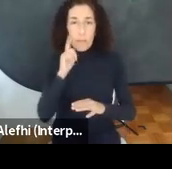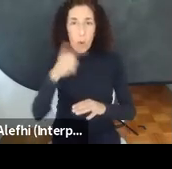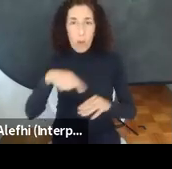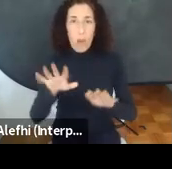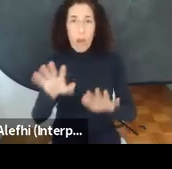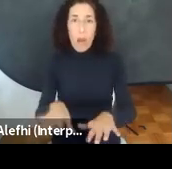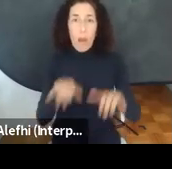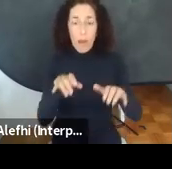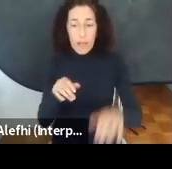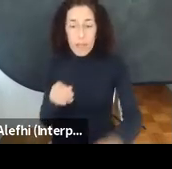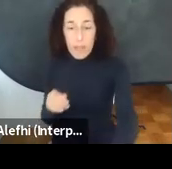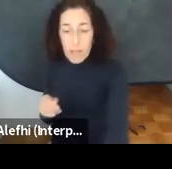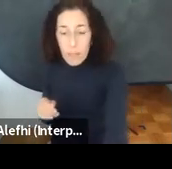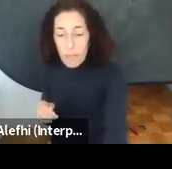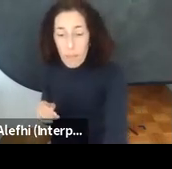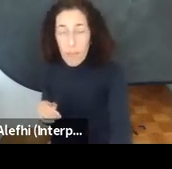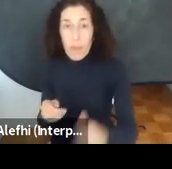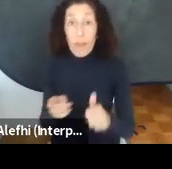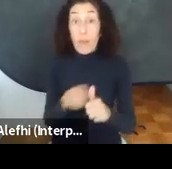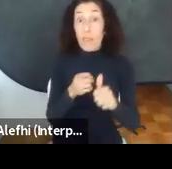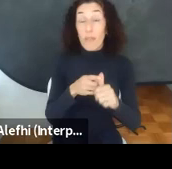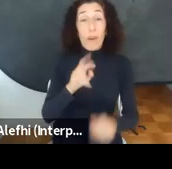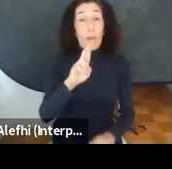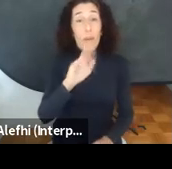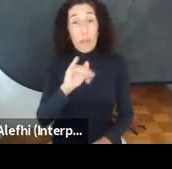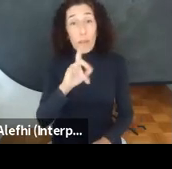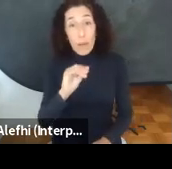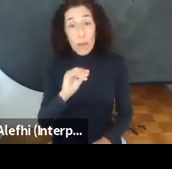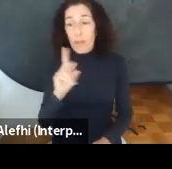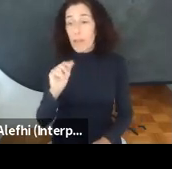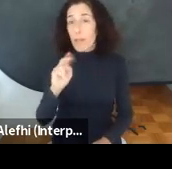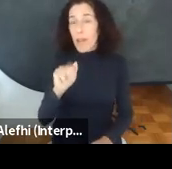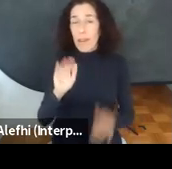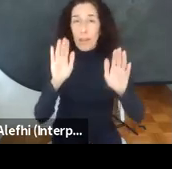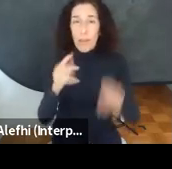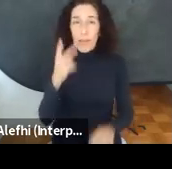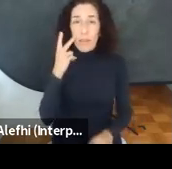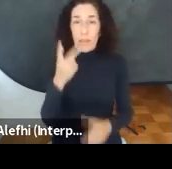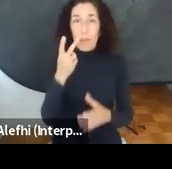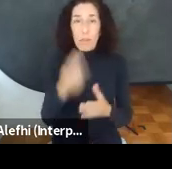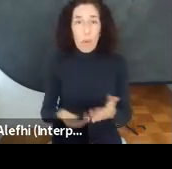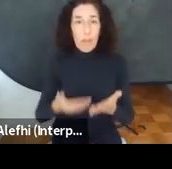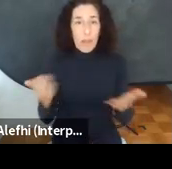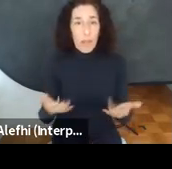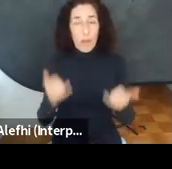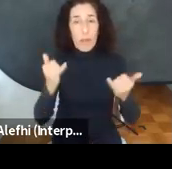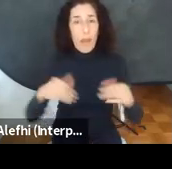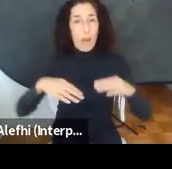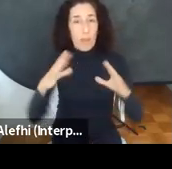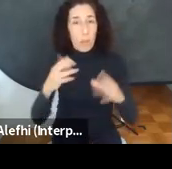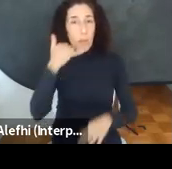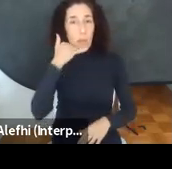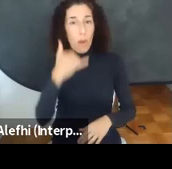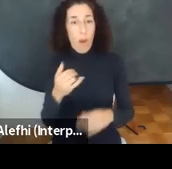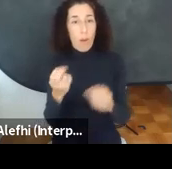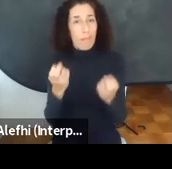Well, Ricardo and Donna, it's great to see you both and on this Zoom call. And what we're going to do today is just have a little